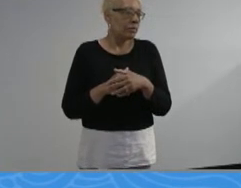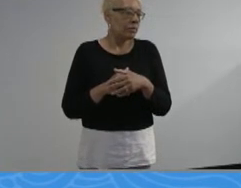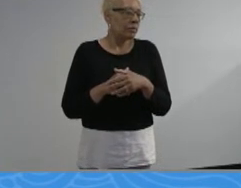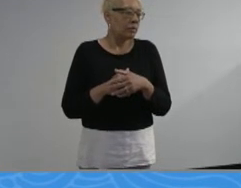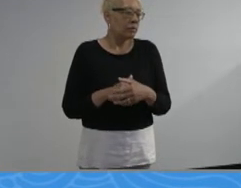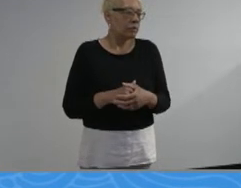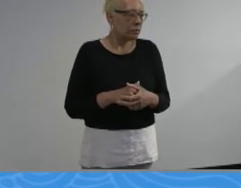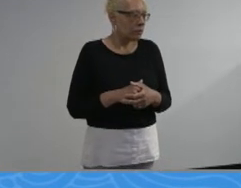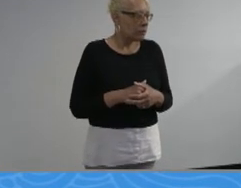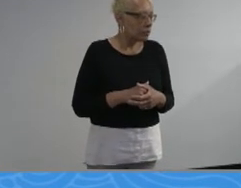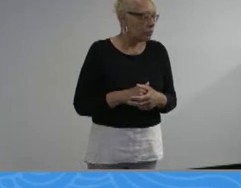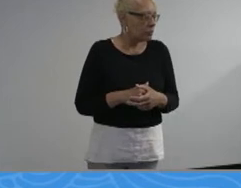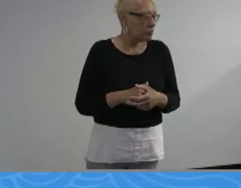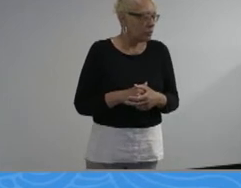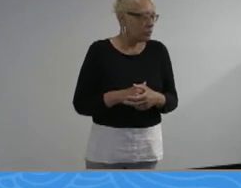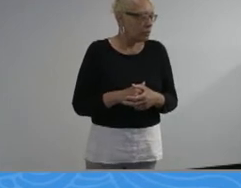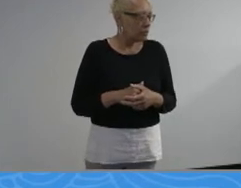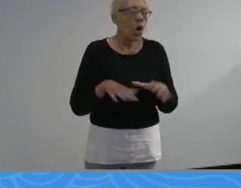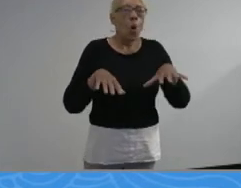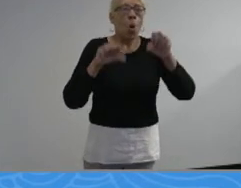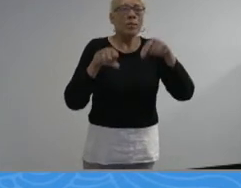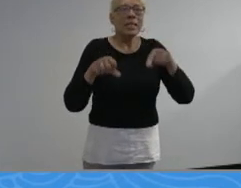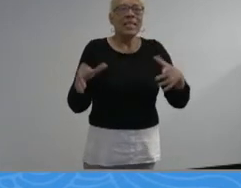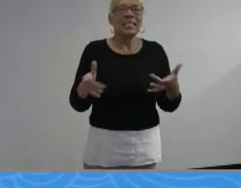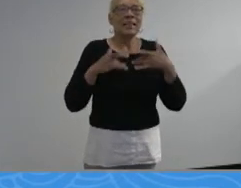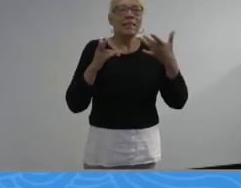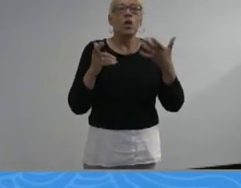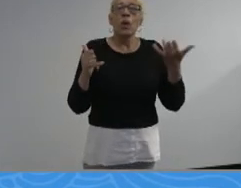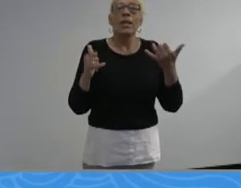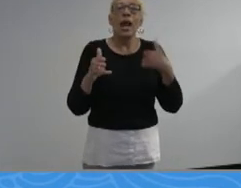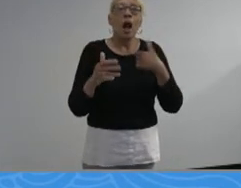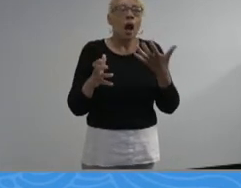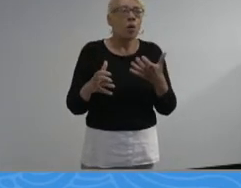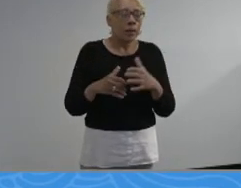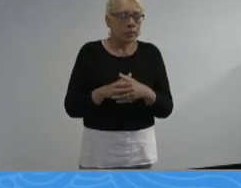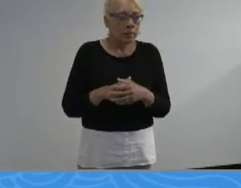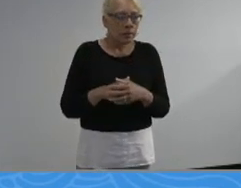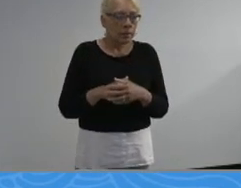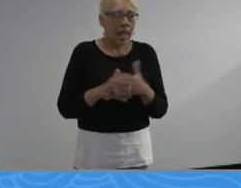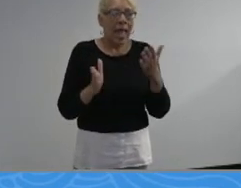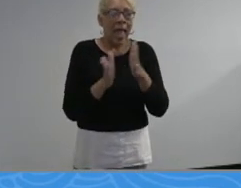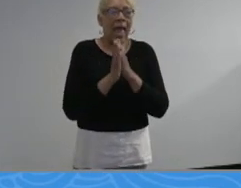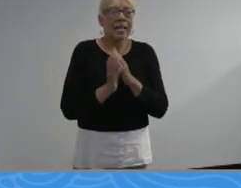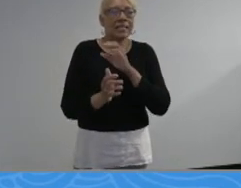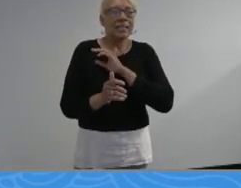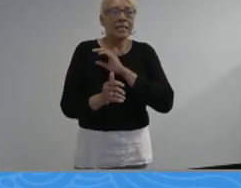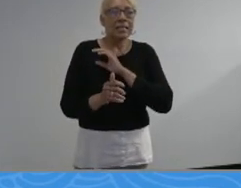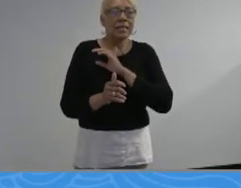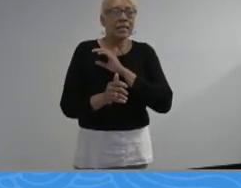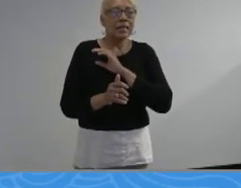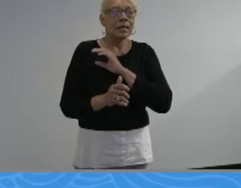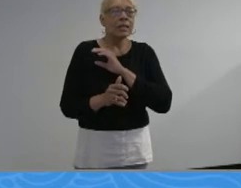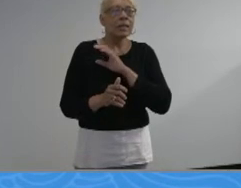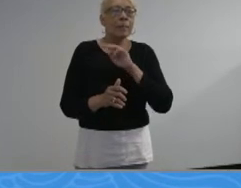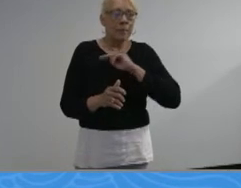led our team in hosting this event. At this time, I'd like to ask planning committee members to come off camera so they can see you.